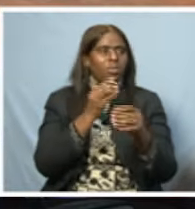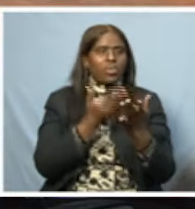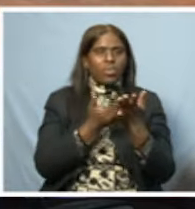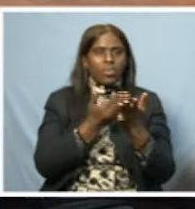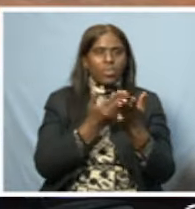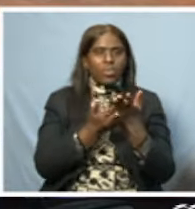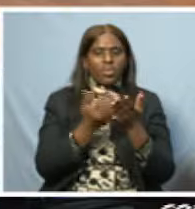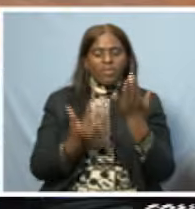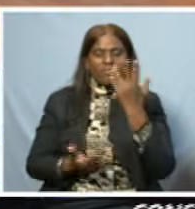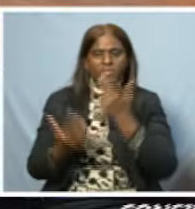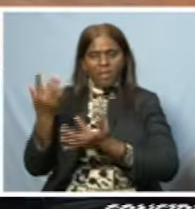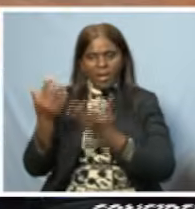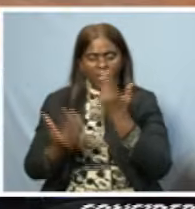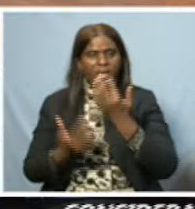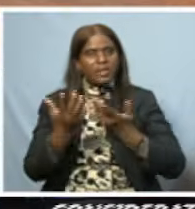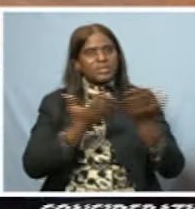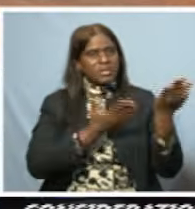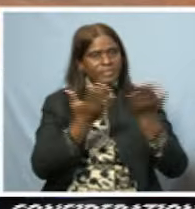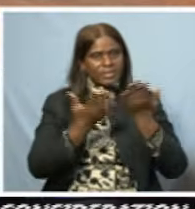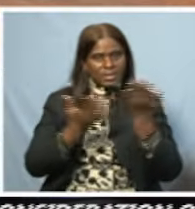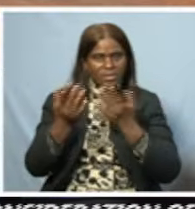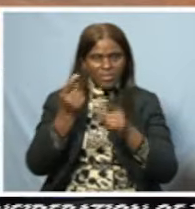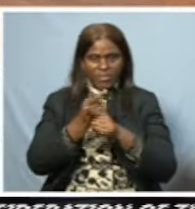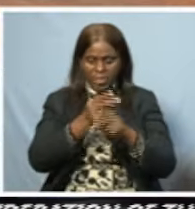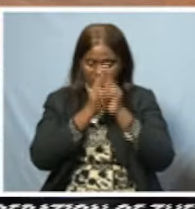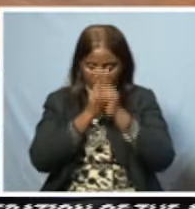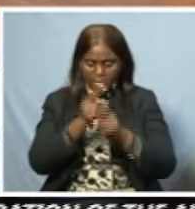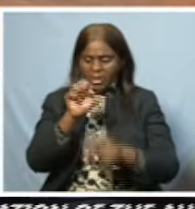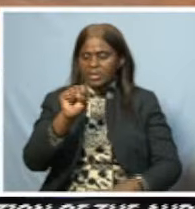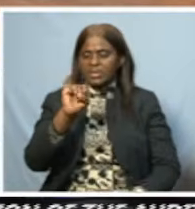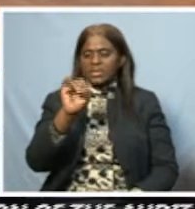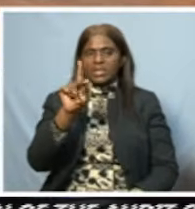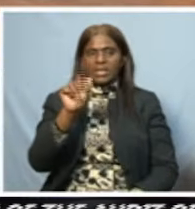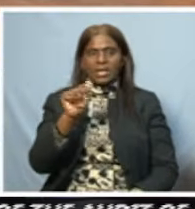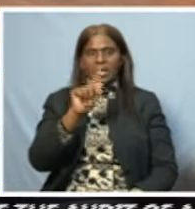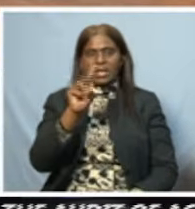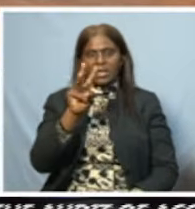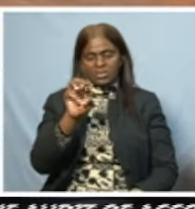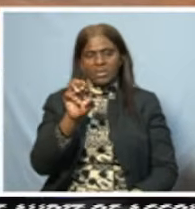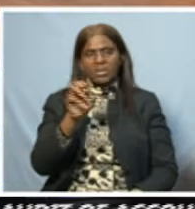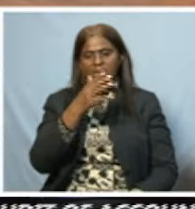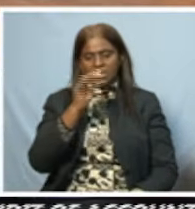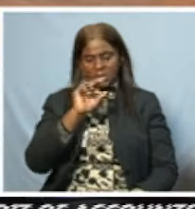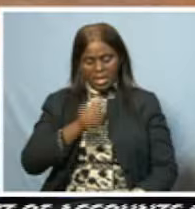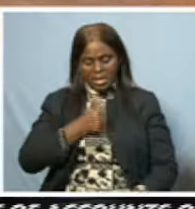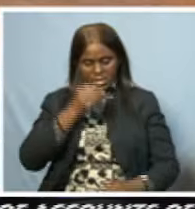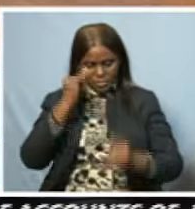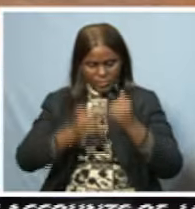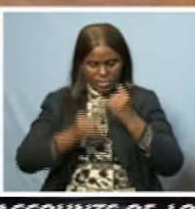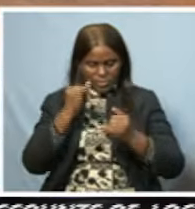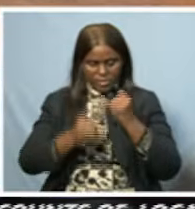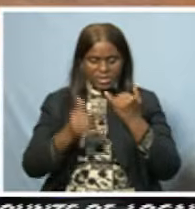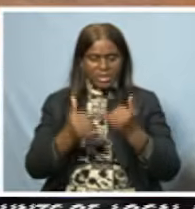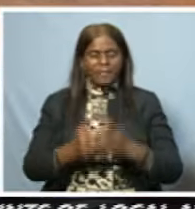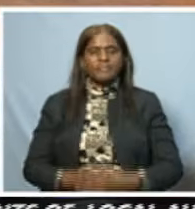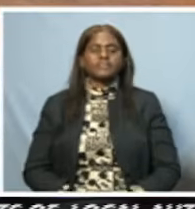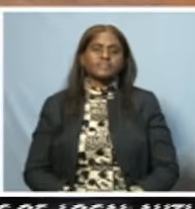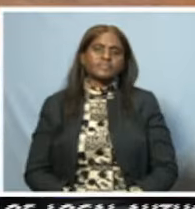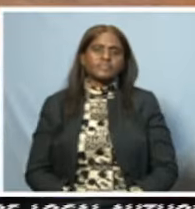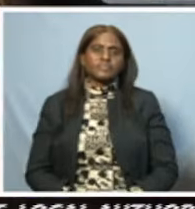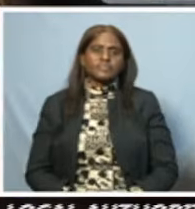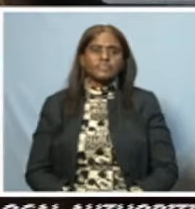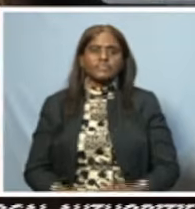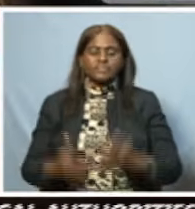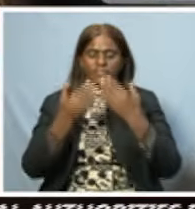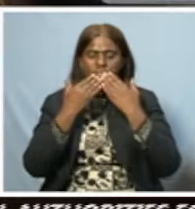the fire services from Honorable Skazwe. We should be winding down. Thank